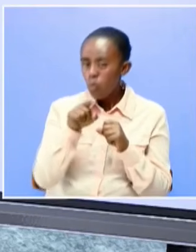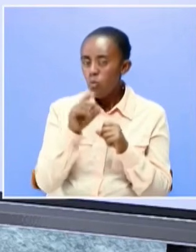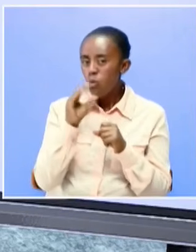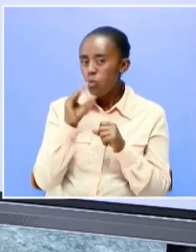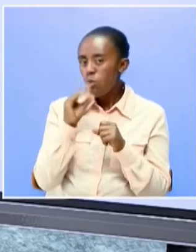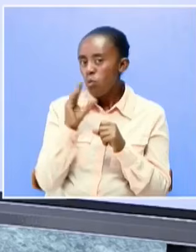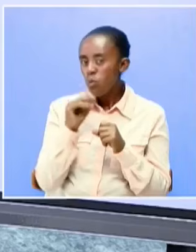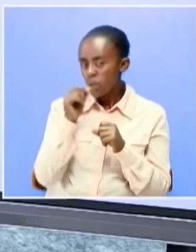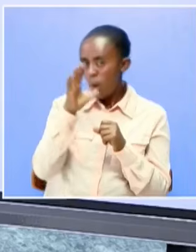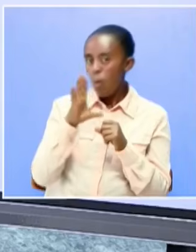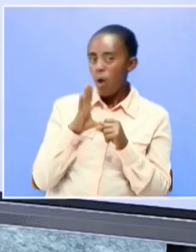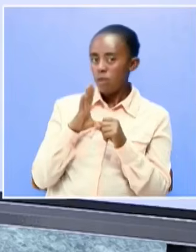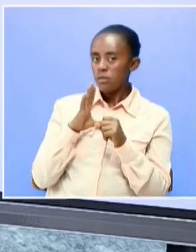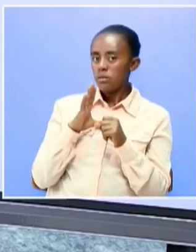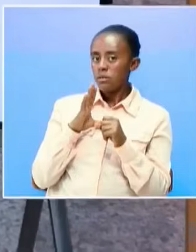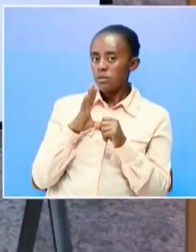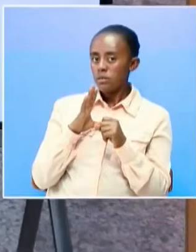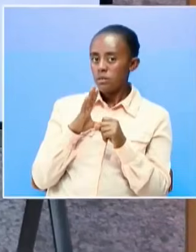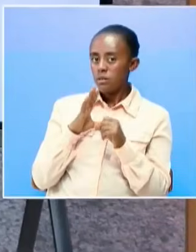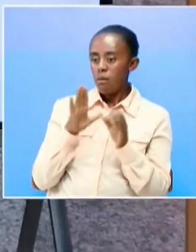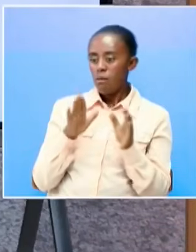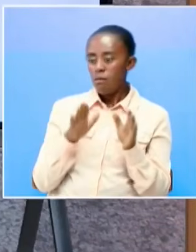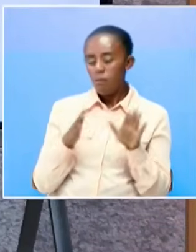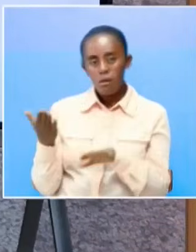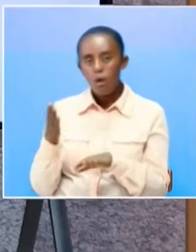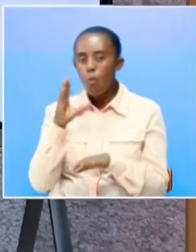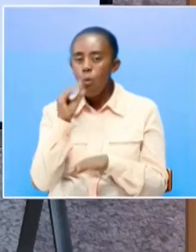about someone who passed away